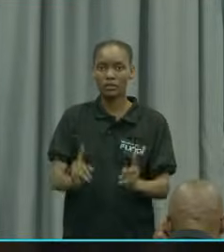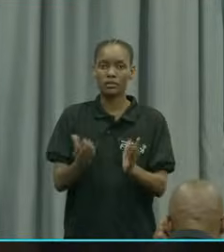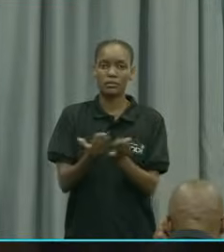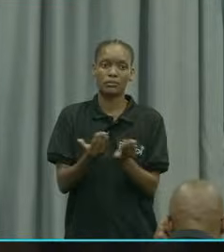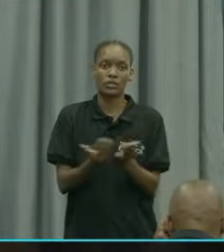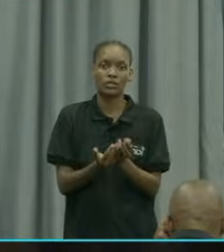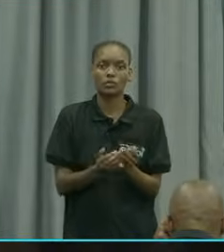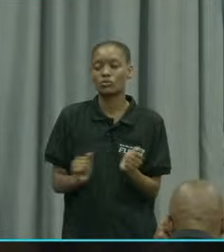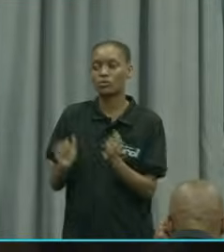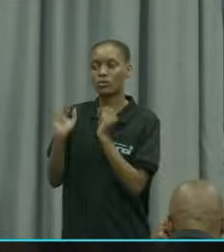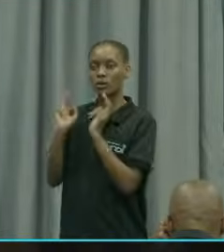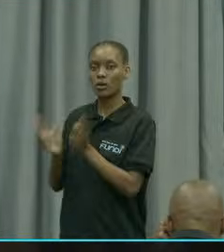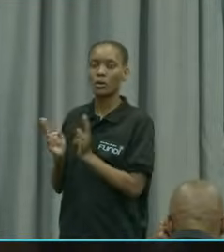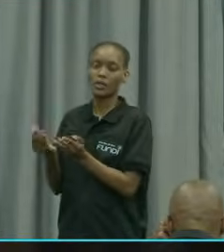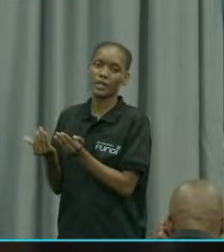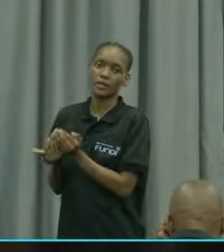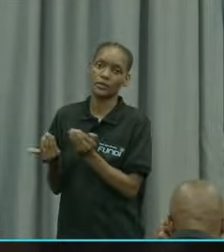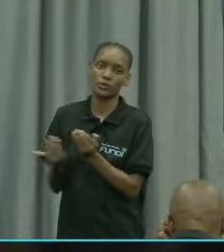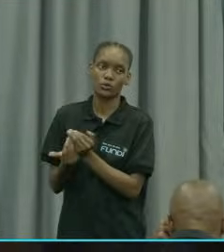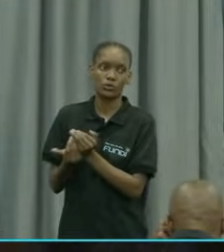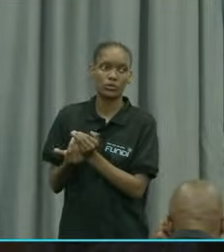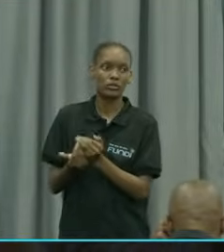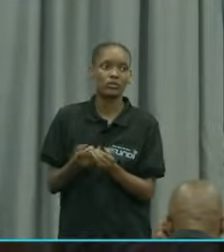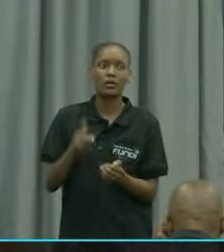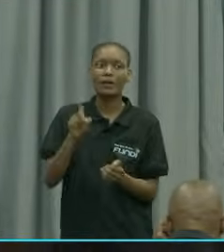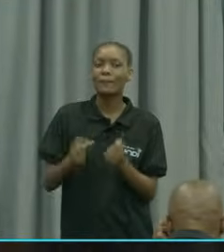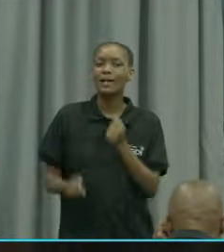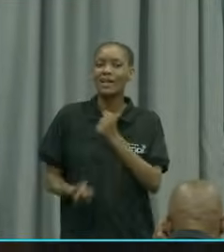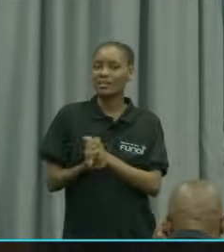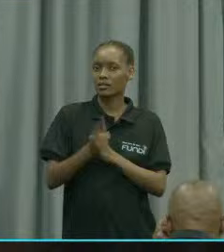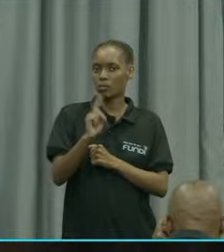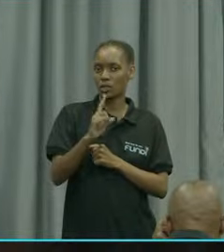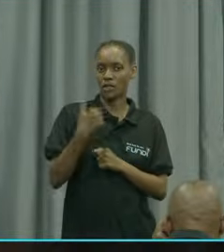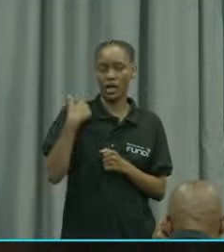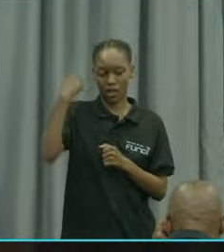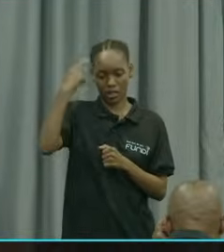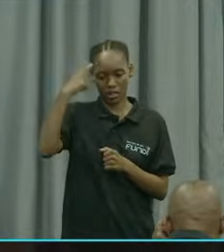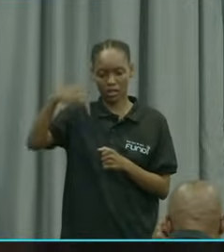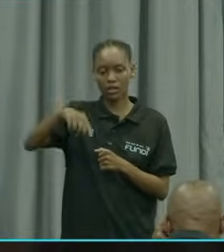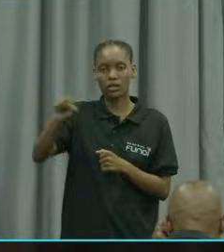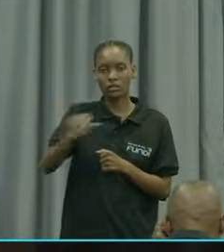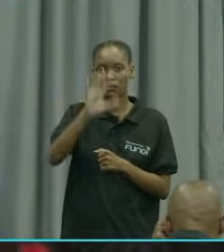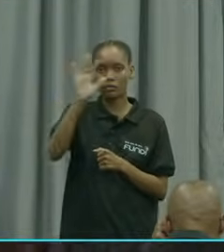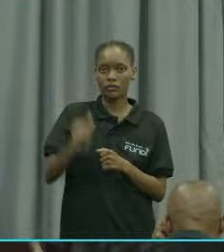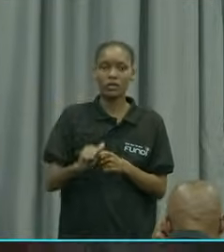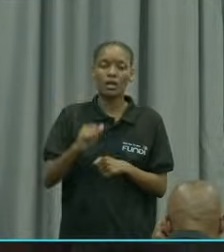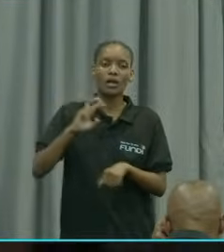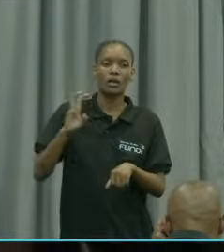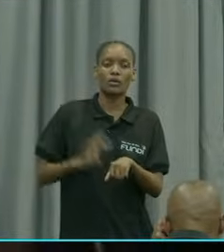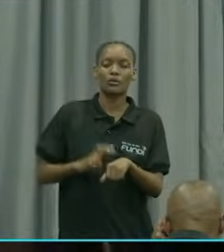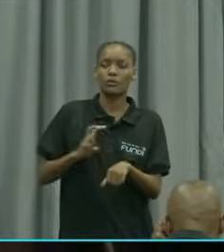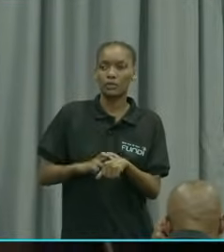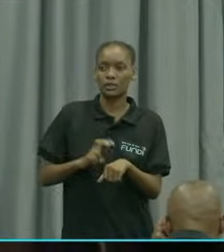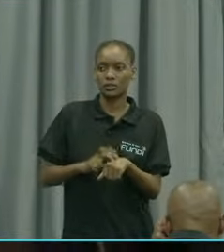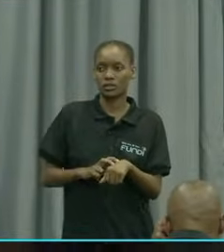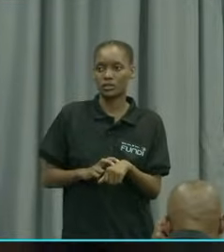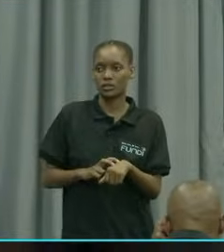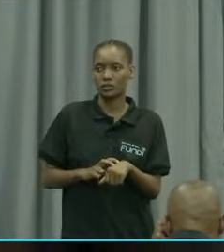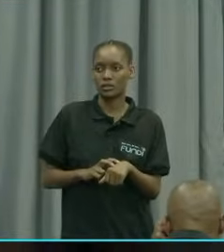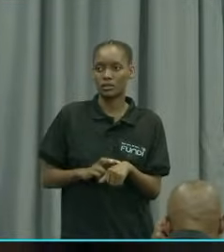ordinary schools, what needs to happen, I think in South Africa maybe we need to get to it, because we seem